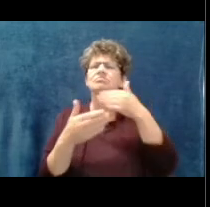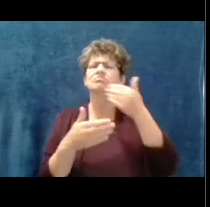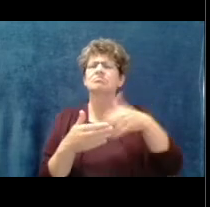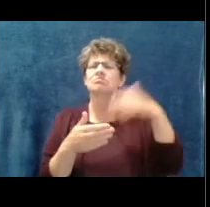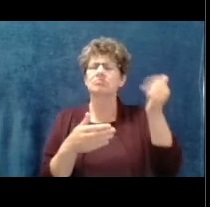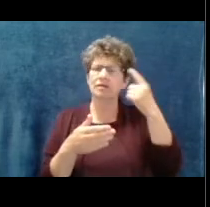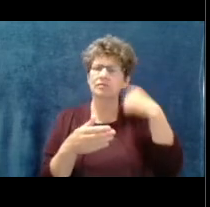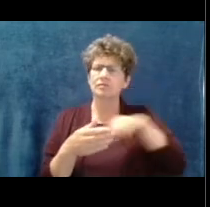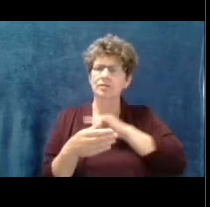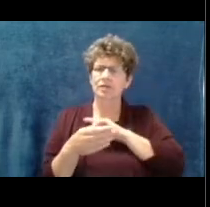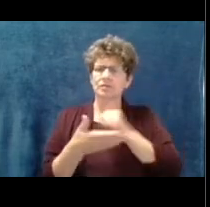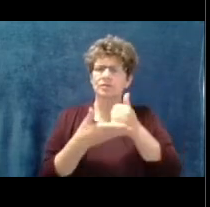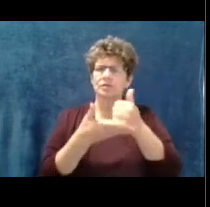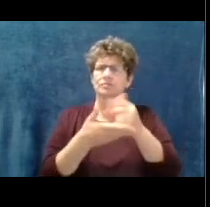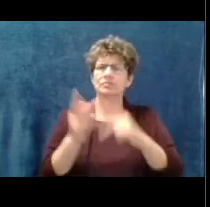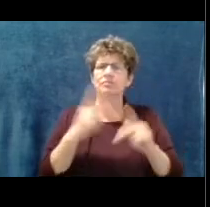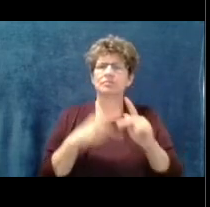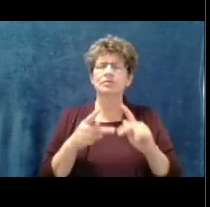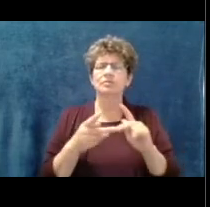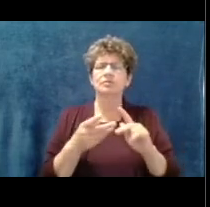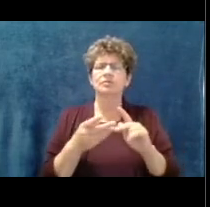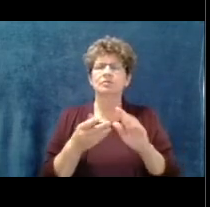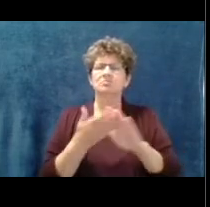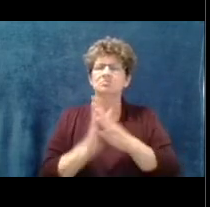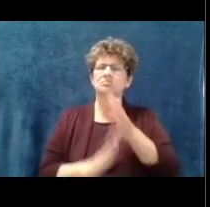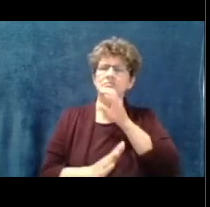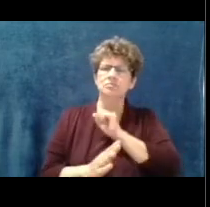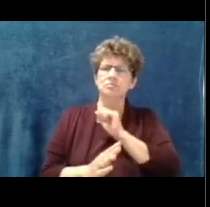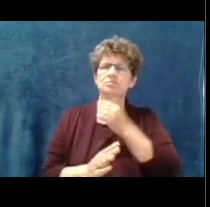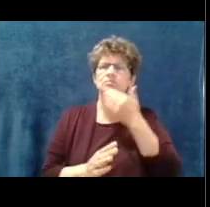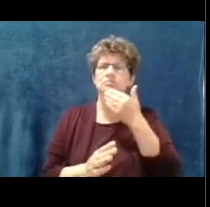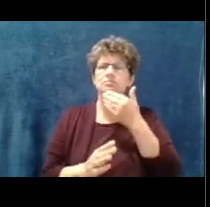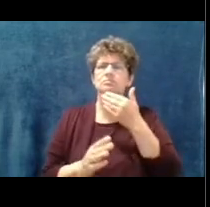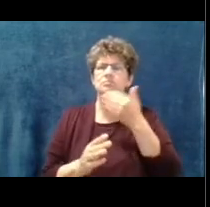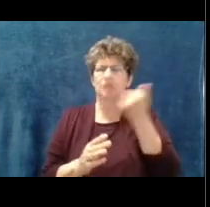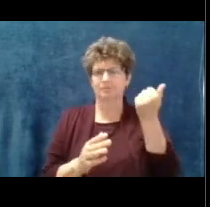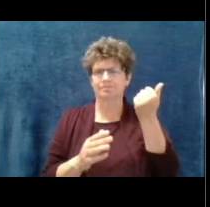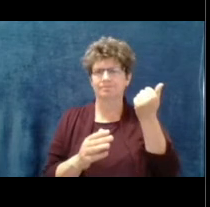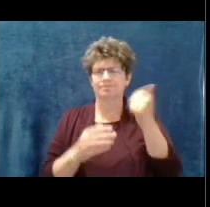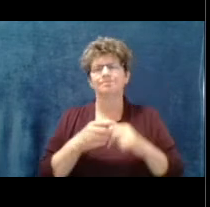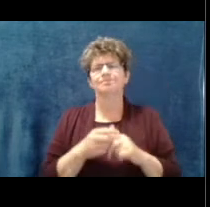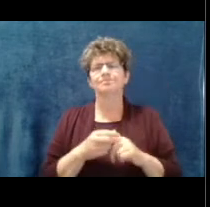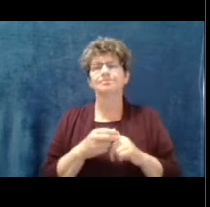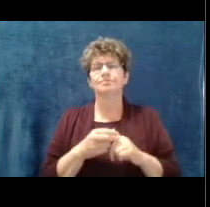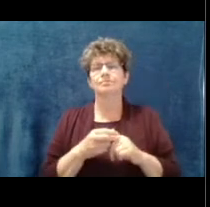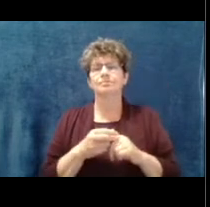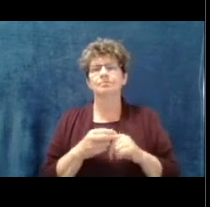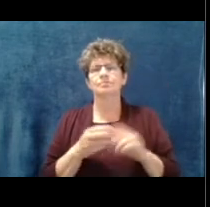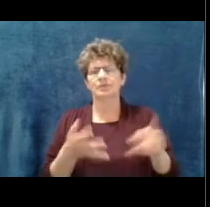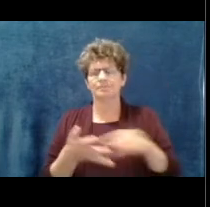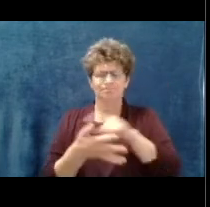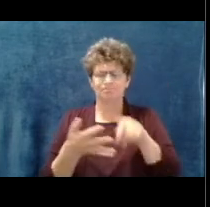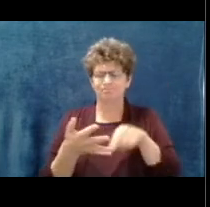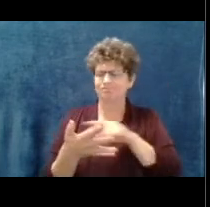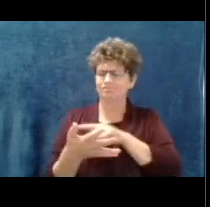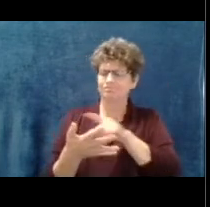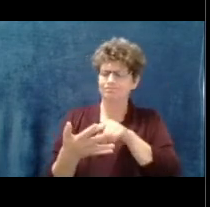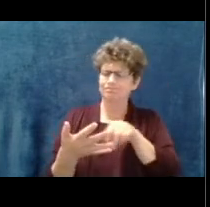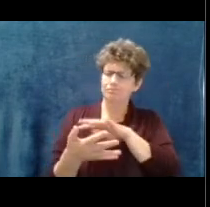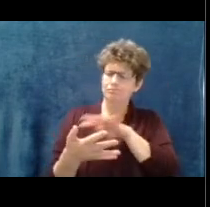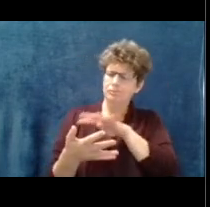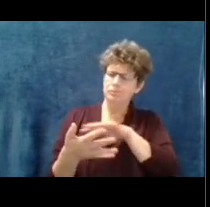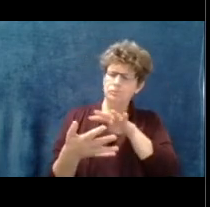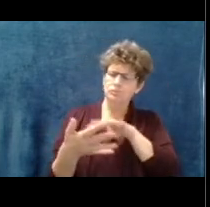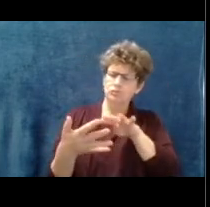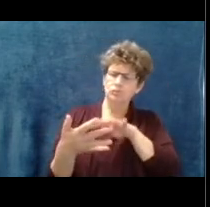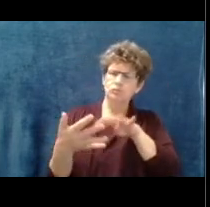well, based on the science. They took the tools, studied them, and then created